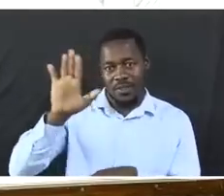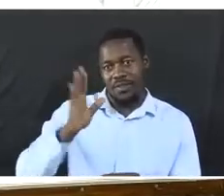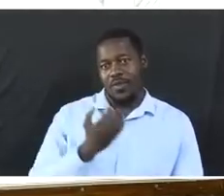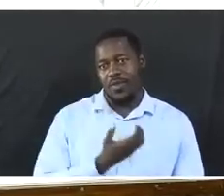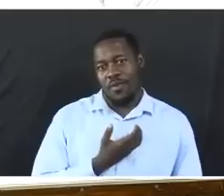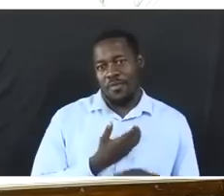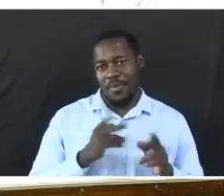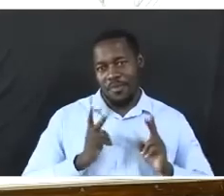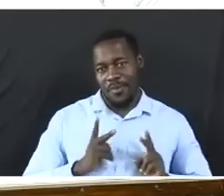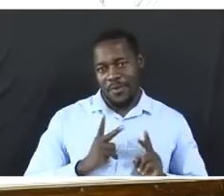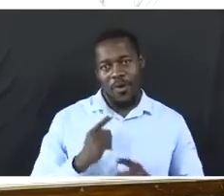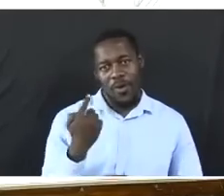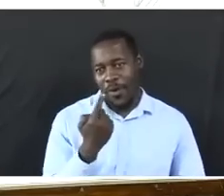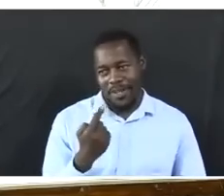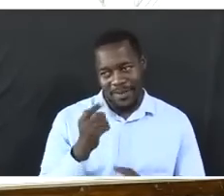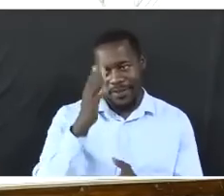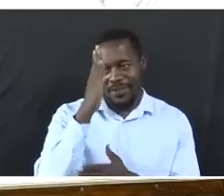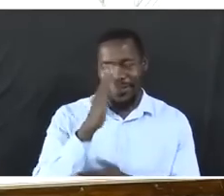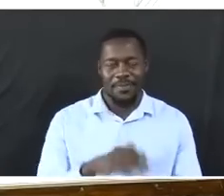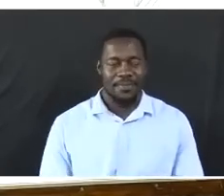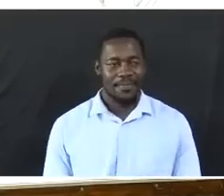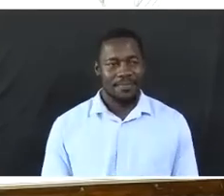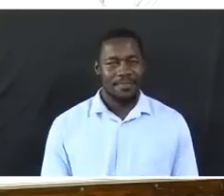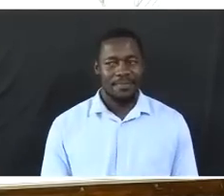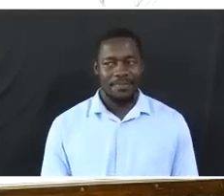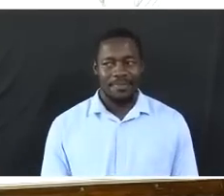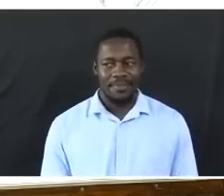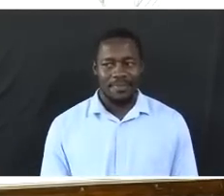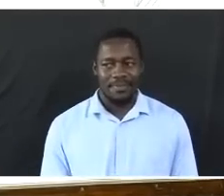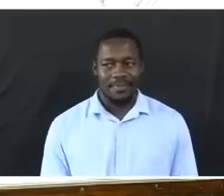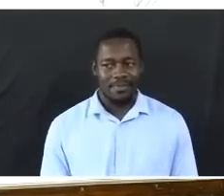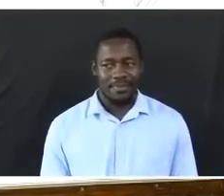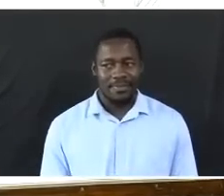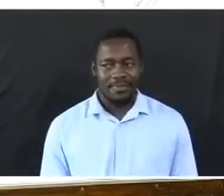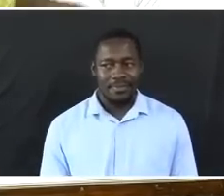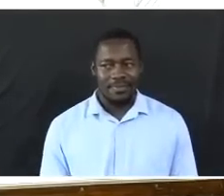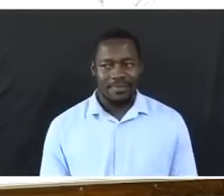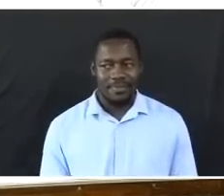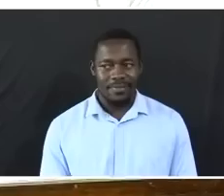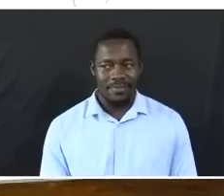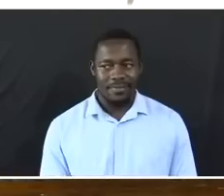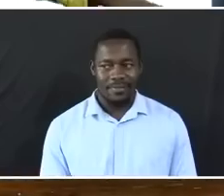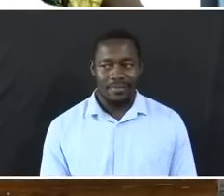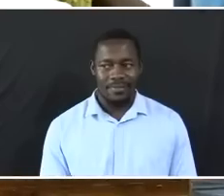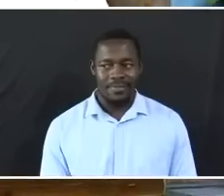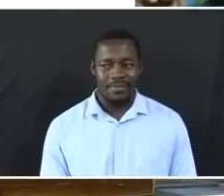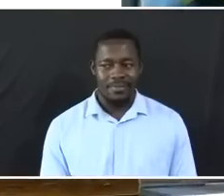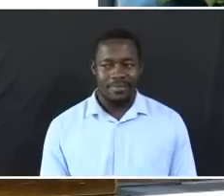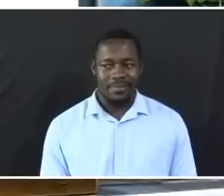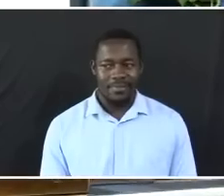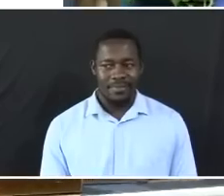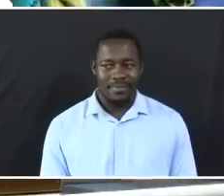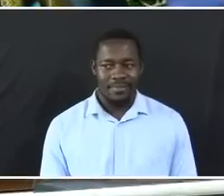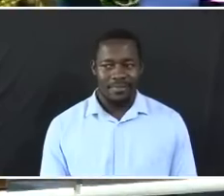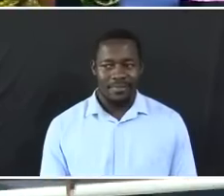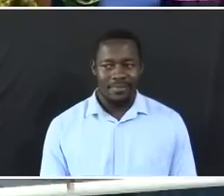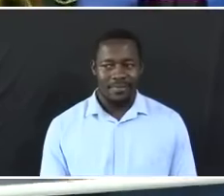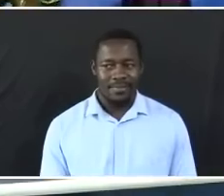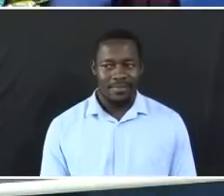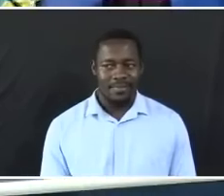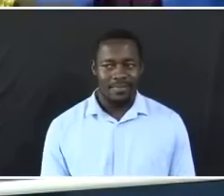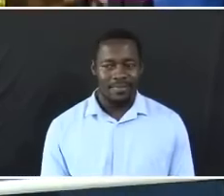here. And we are not judging anyone here. For every mess we find